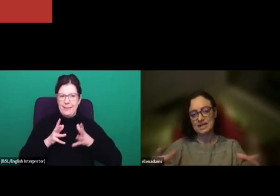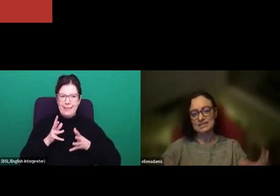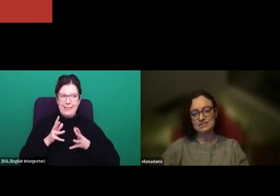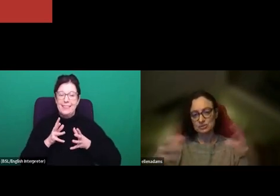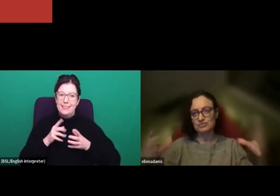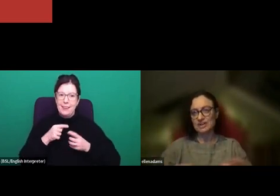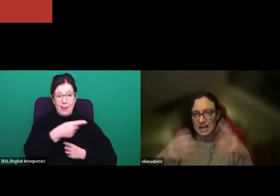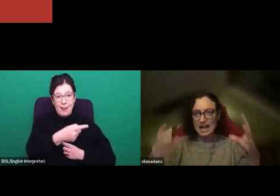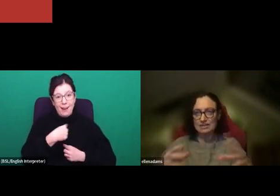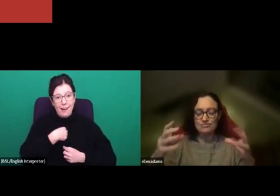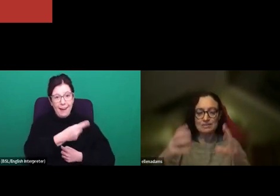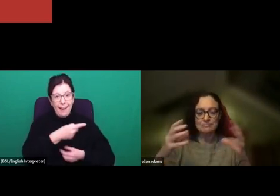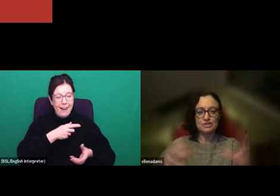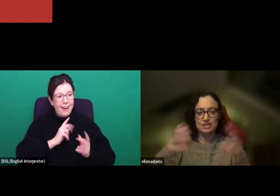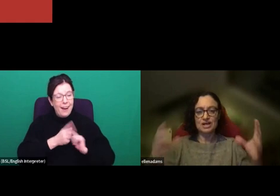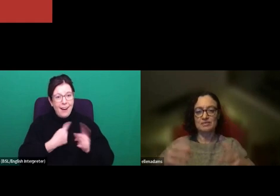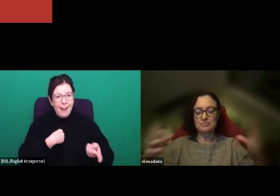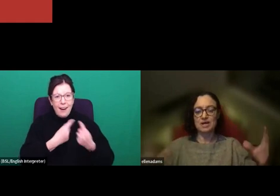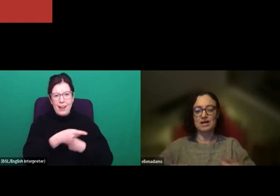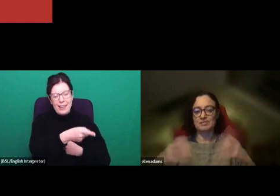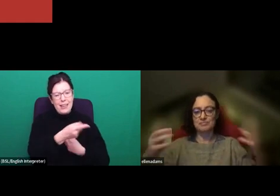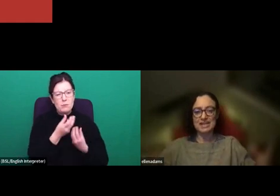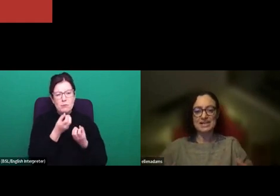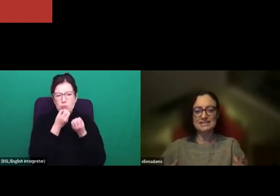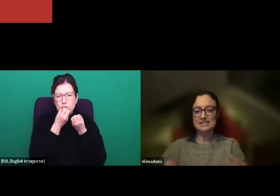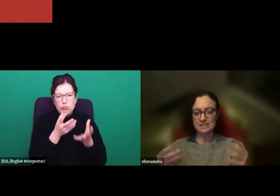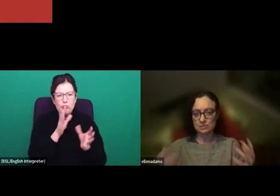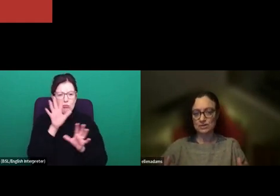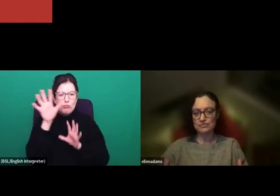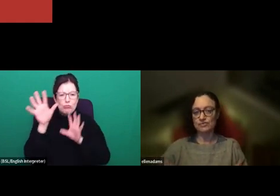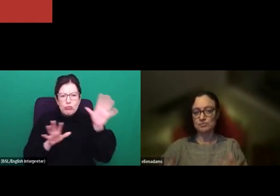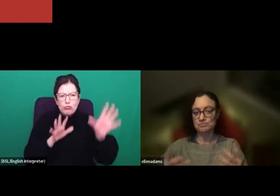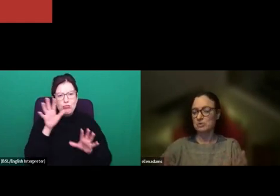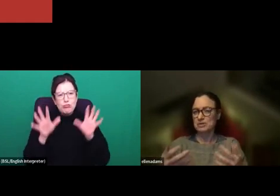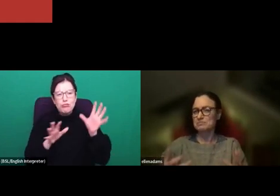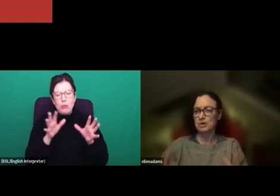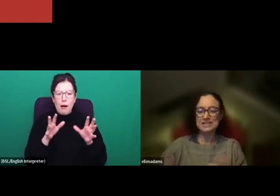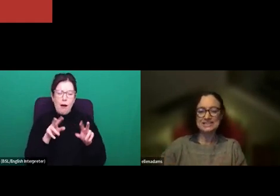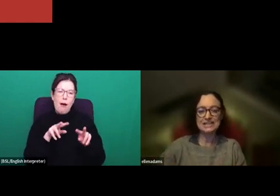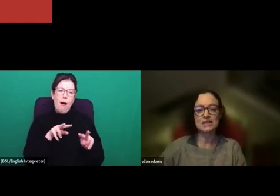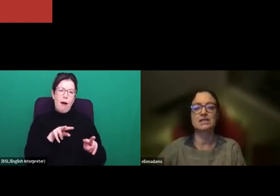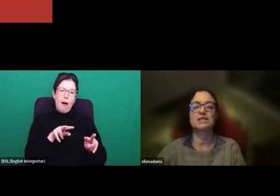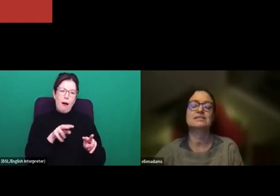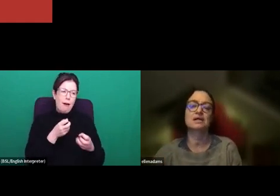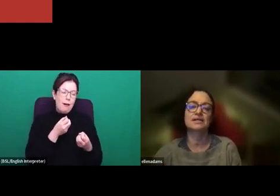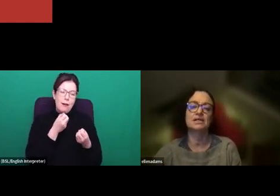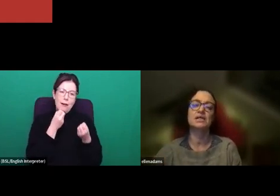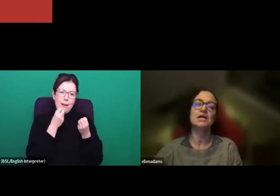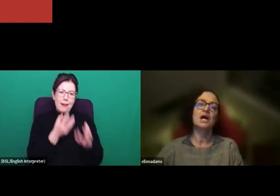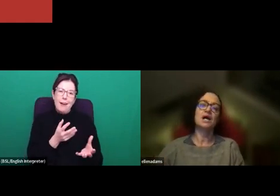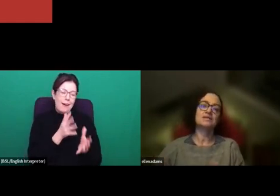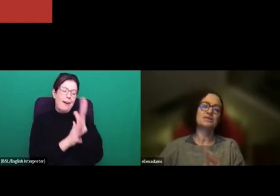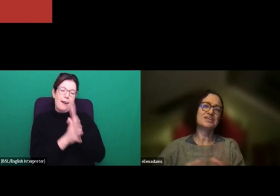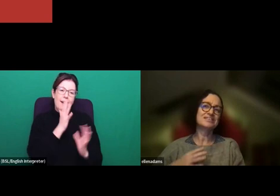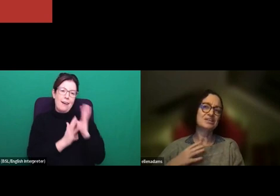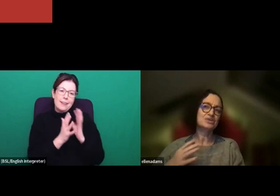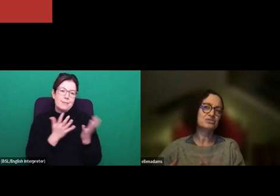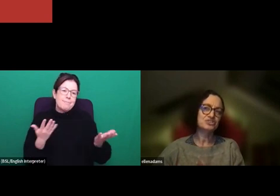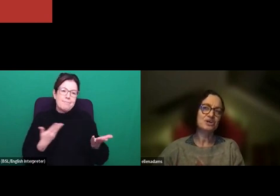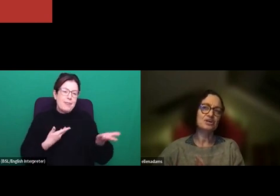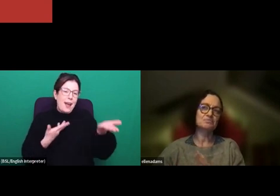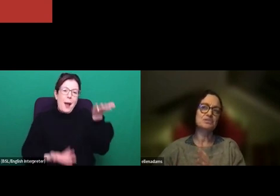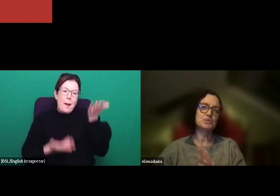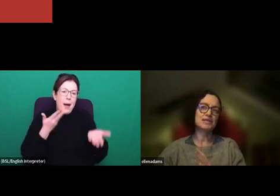him, he's a sort of Alan Rickman, easy, wonderful, almost poetic signer. So you can see